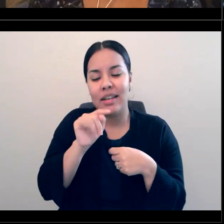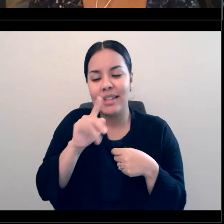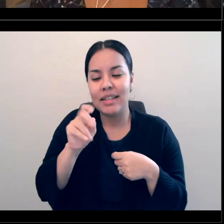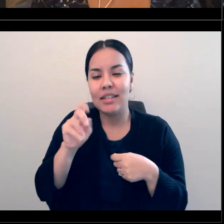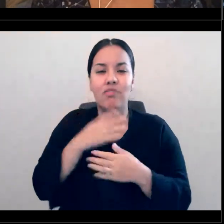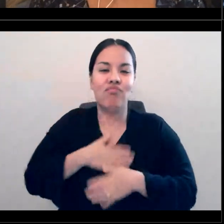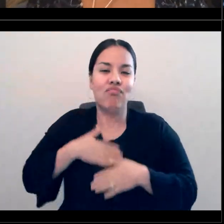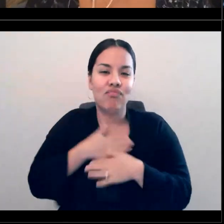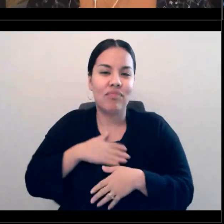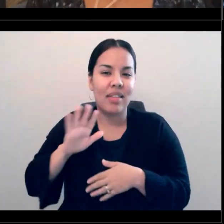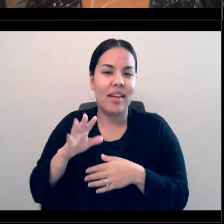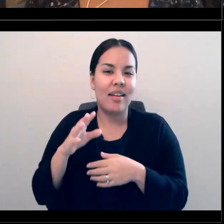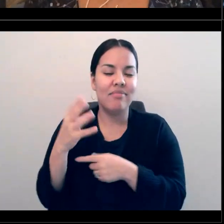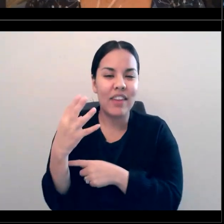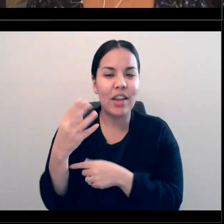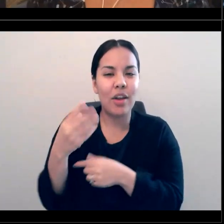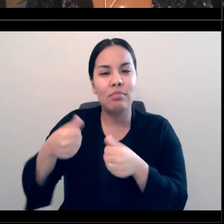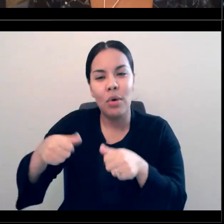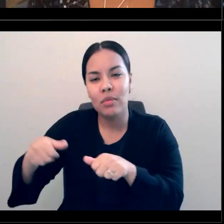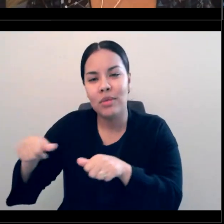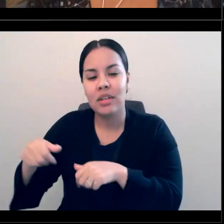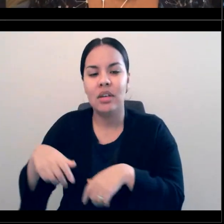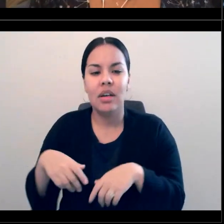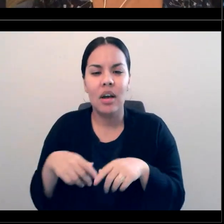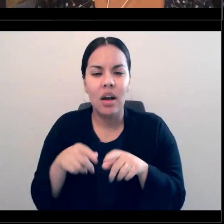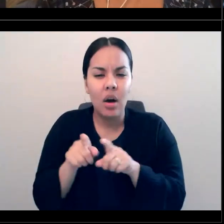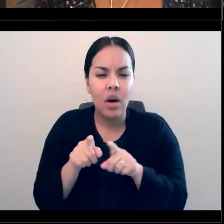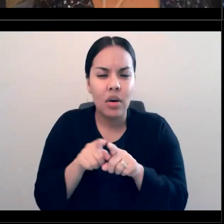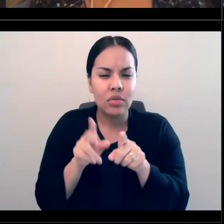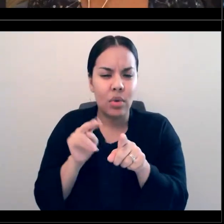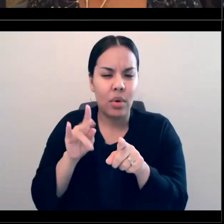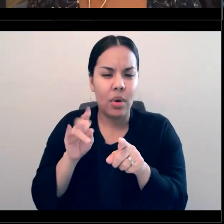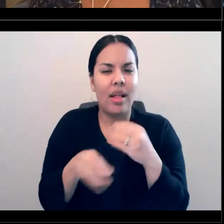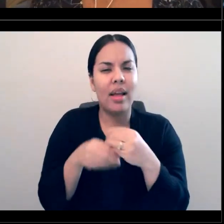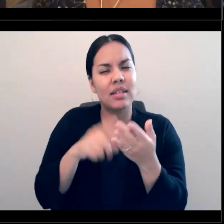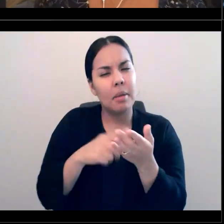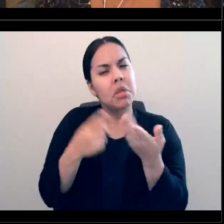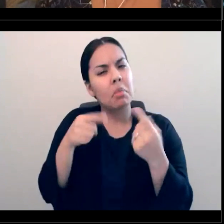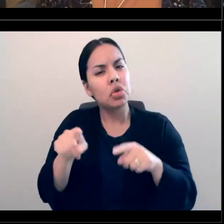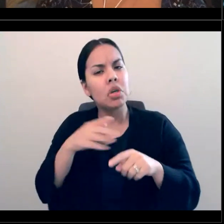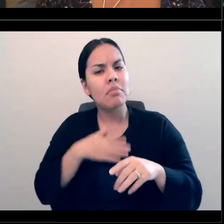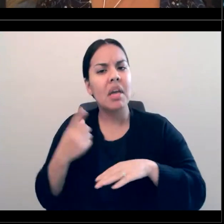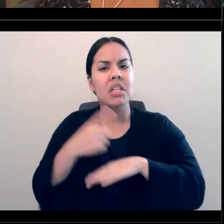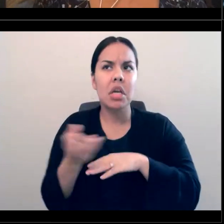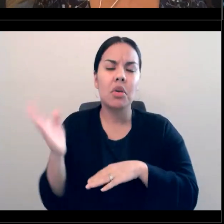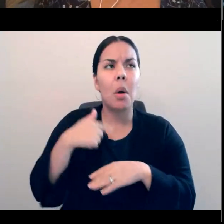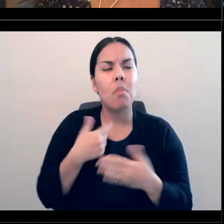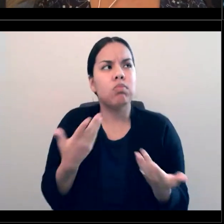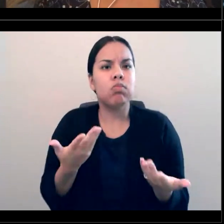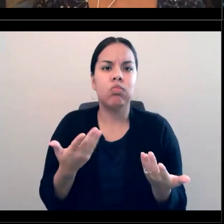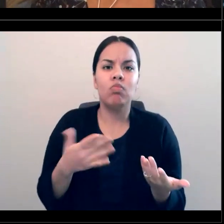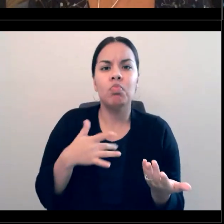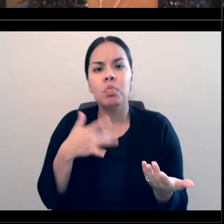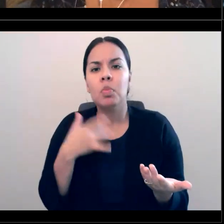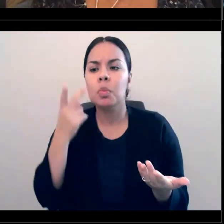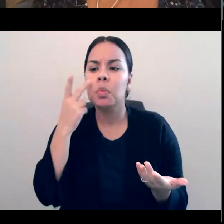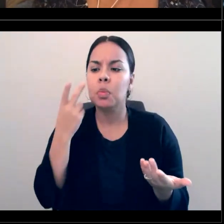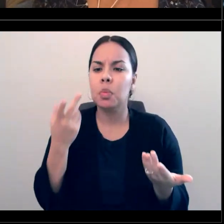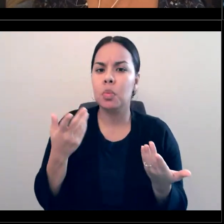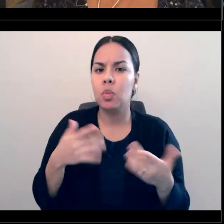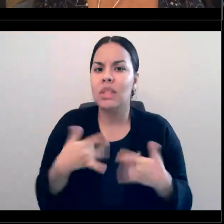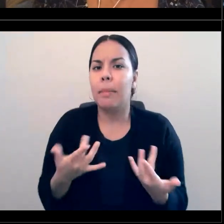Sometimes I just, you know, like there are beats of my day where I'm like, oh, you know, let's see what's going on over at Twitter. Like, you know, in the 10 minutes